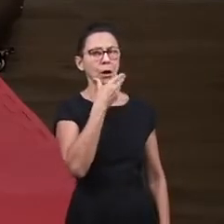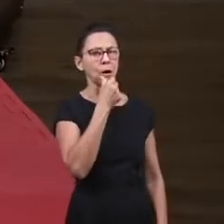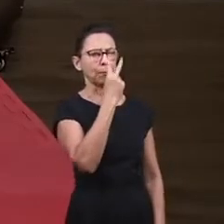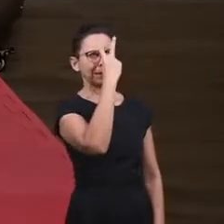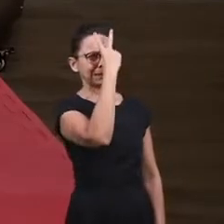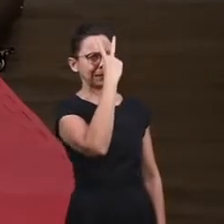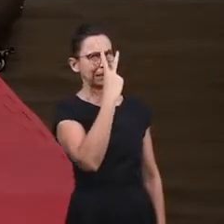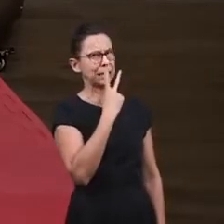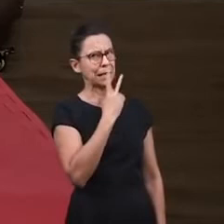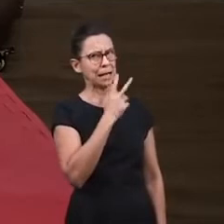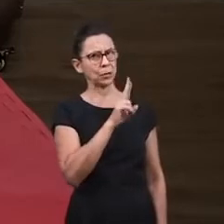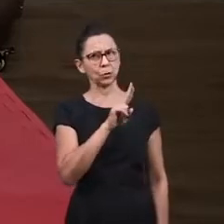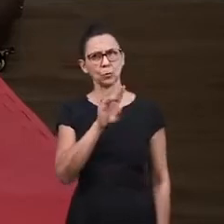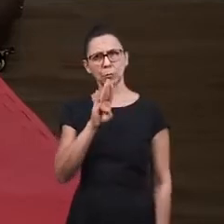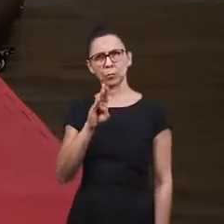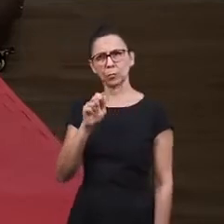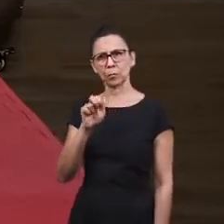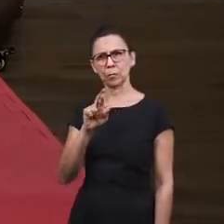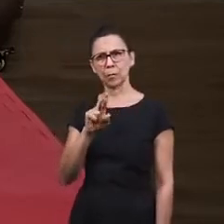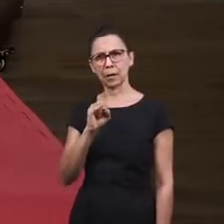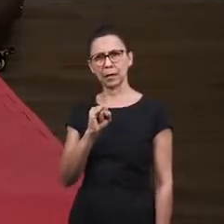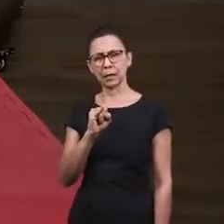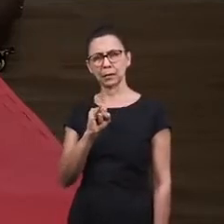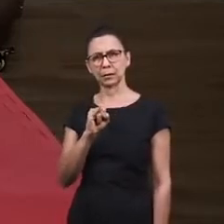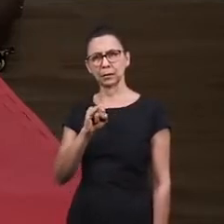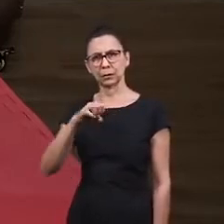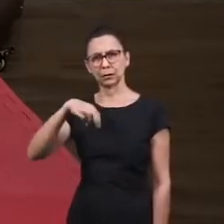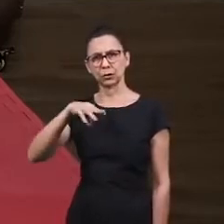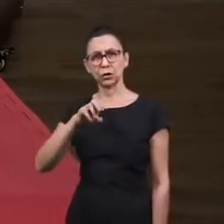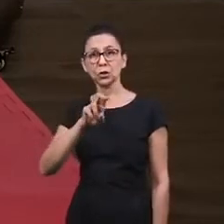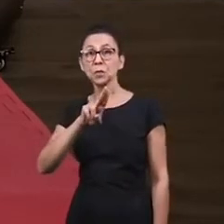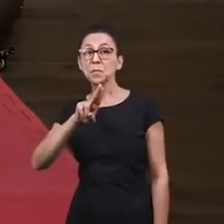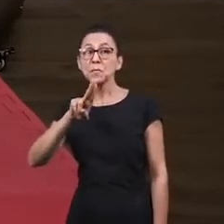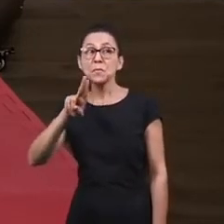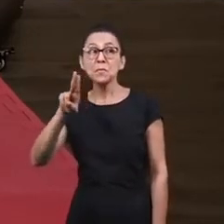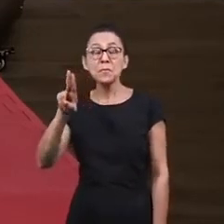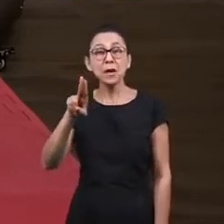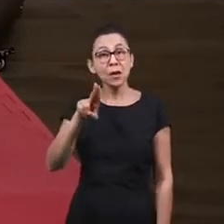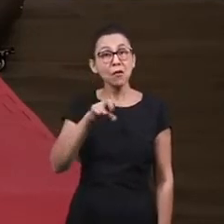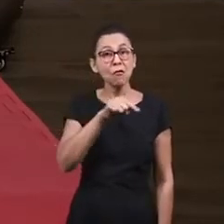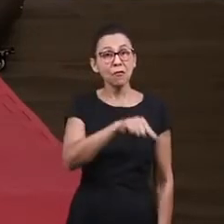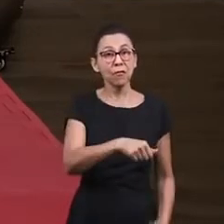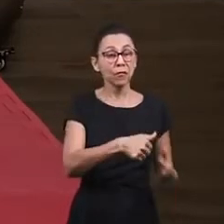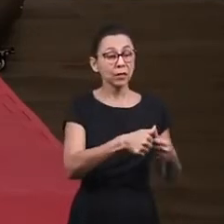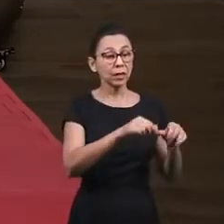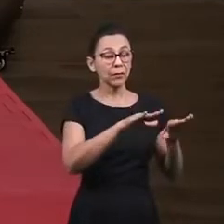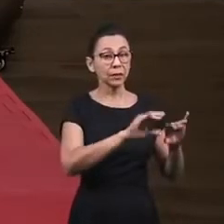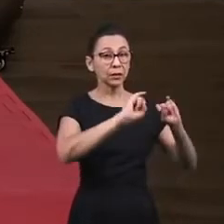man, known as Bartimaeus, who sat by the road.